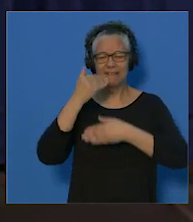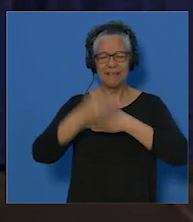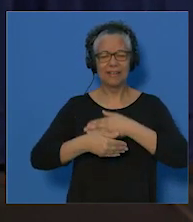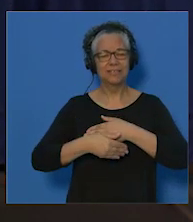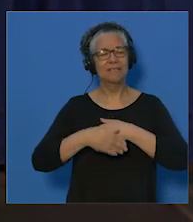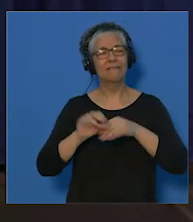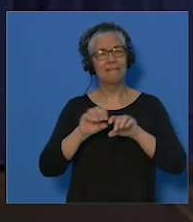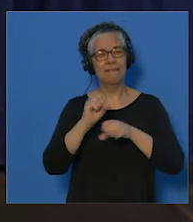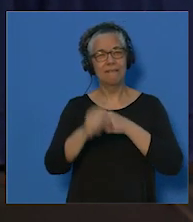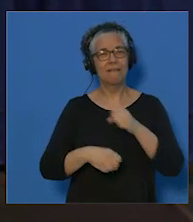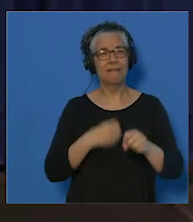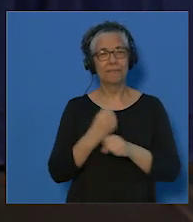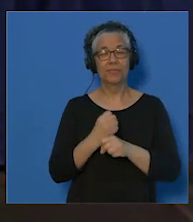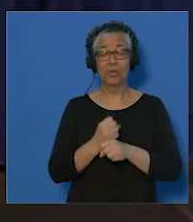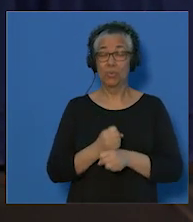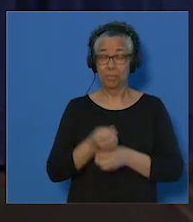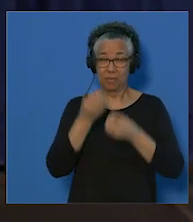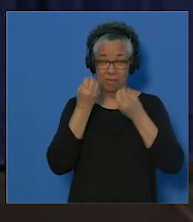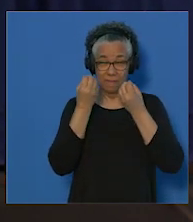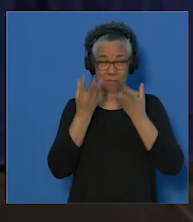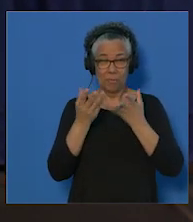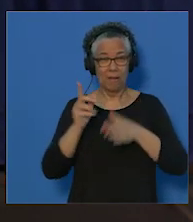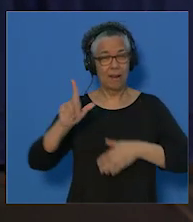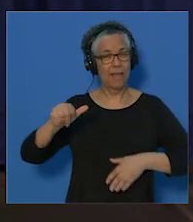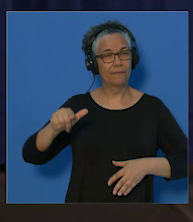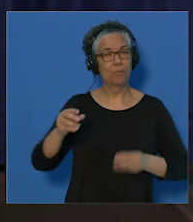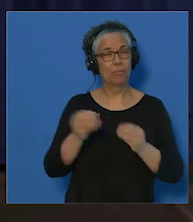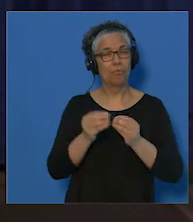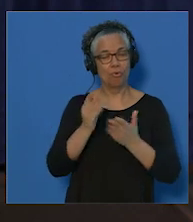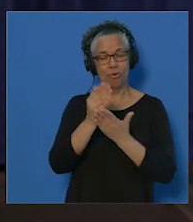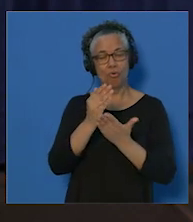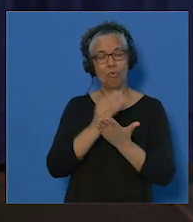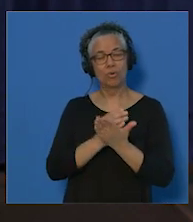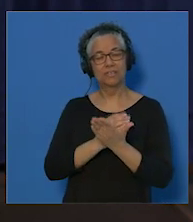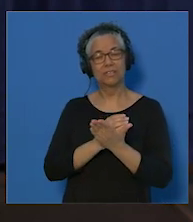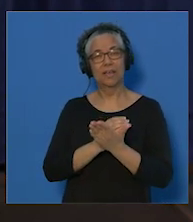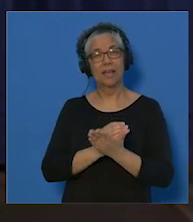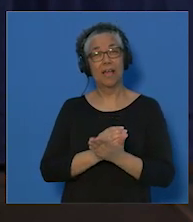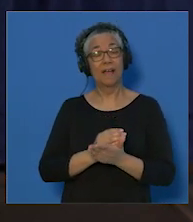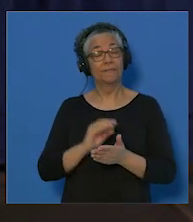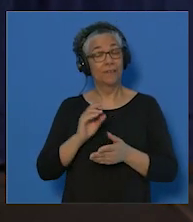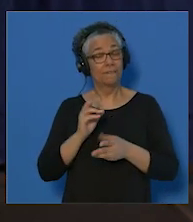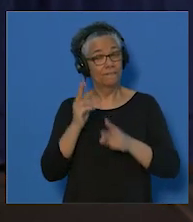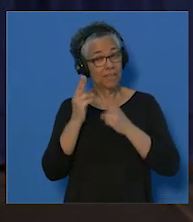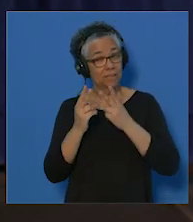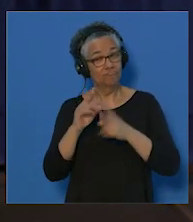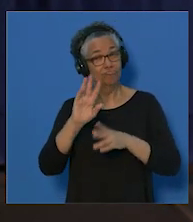June. For further details on programs and courses, please visit the website, again,